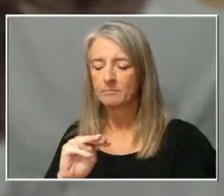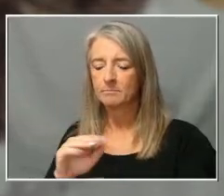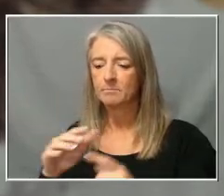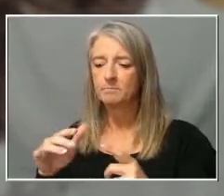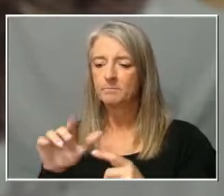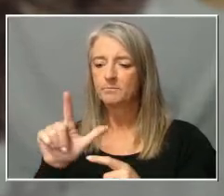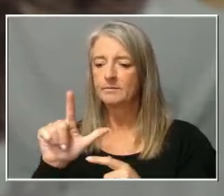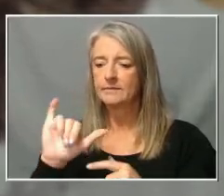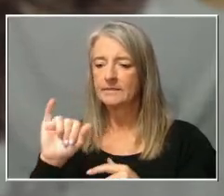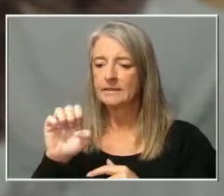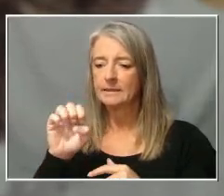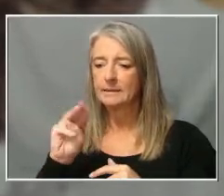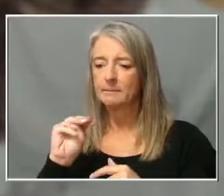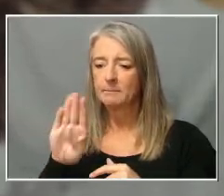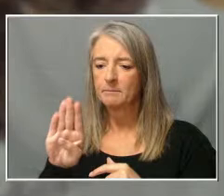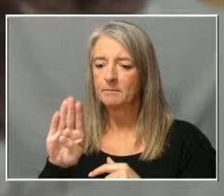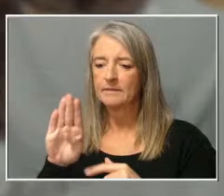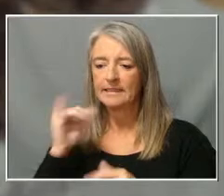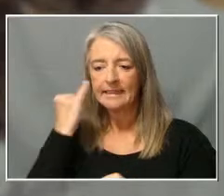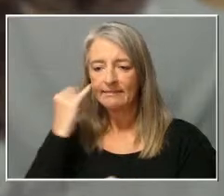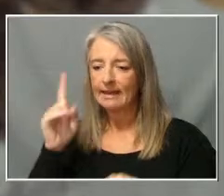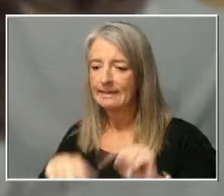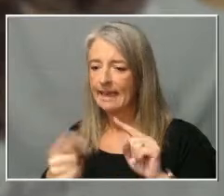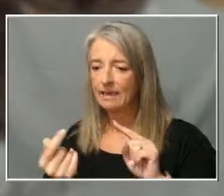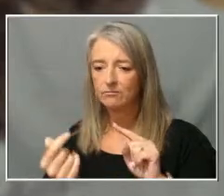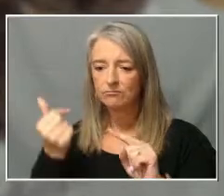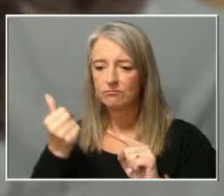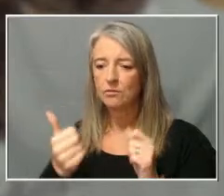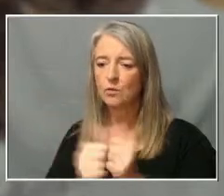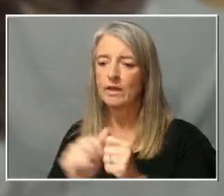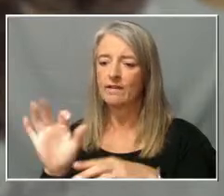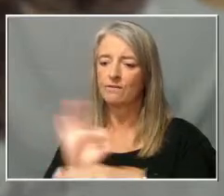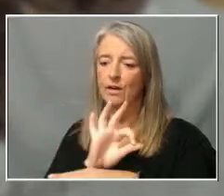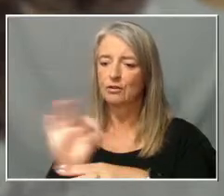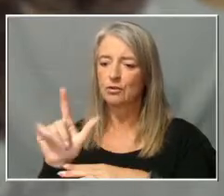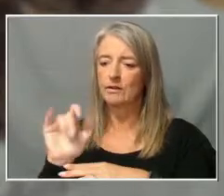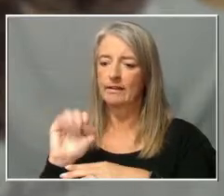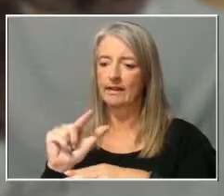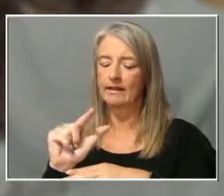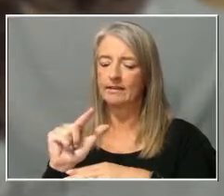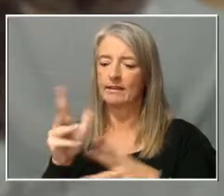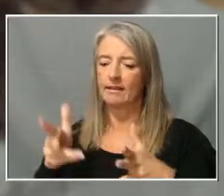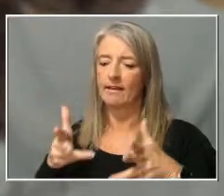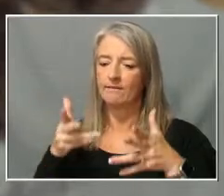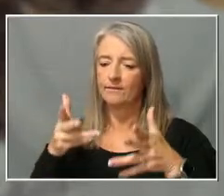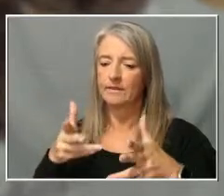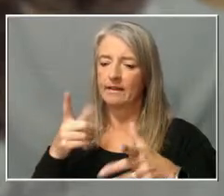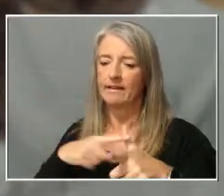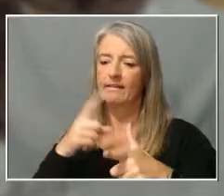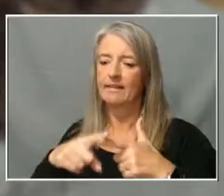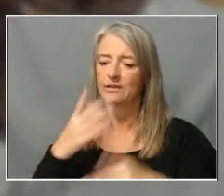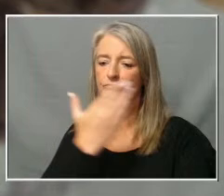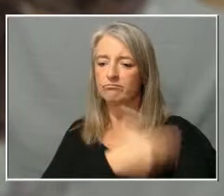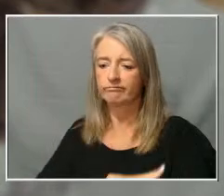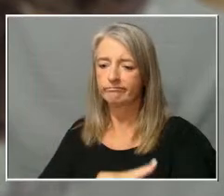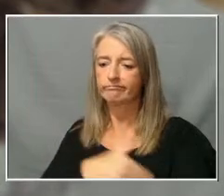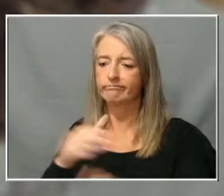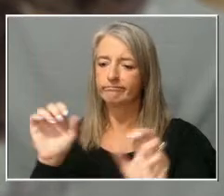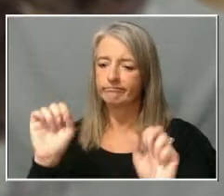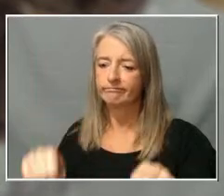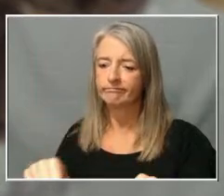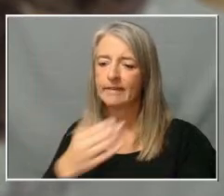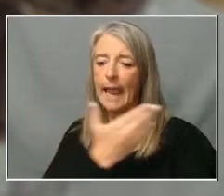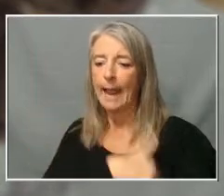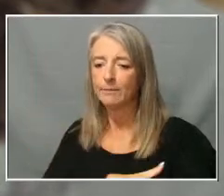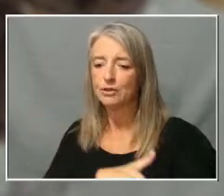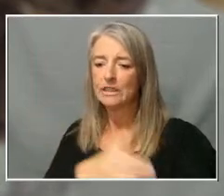can't get this out completely with a functional leg being left behind, then that's when you do an amputation. And an amputation, we're